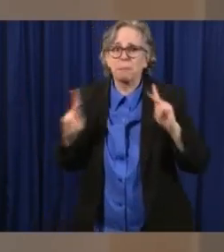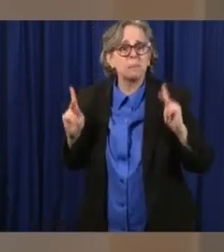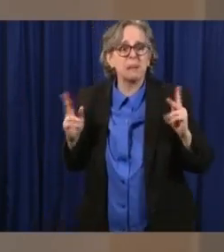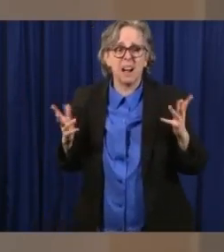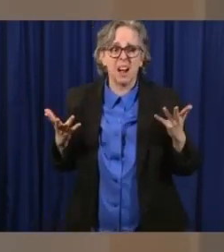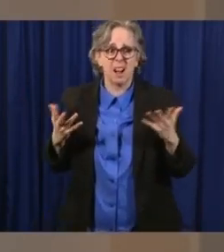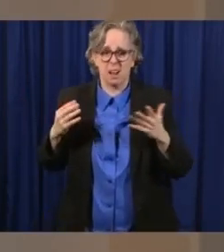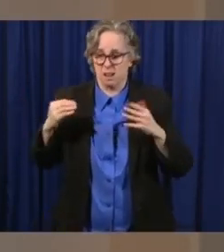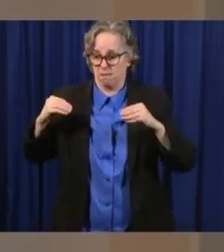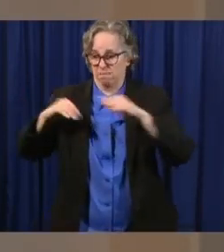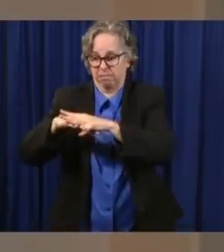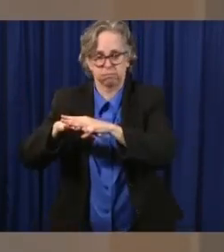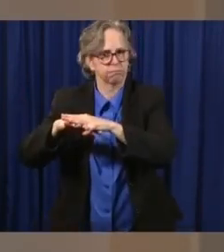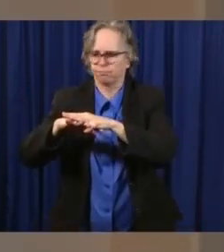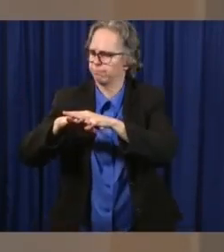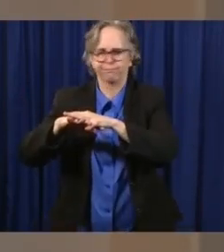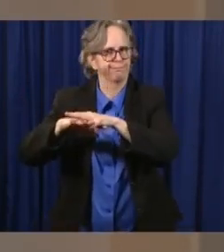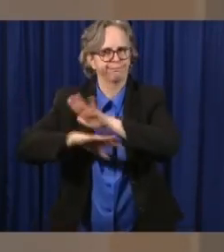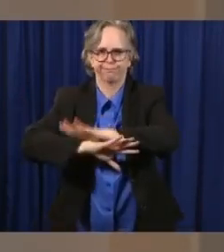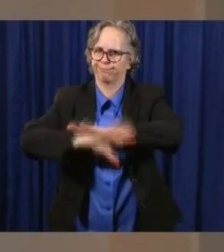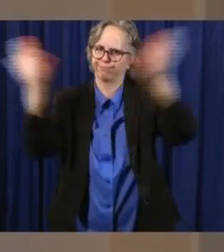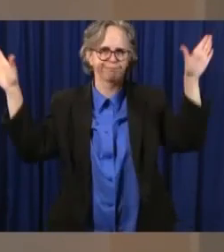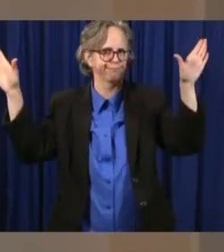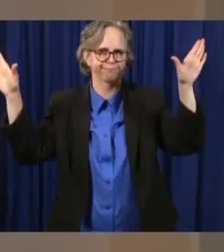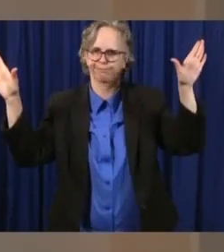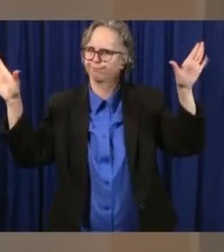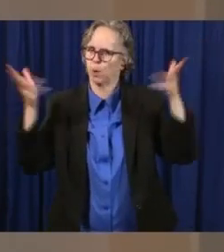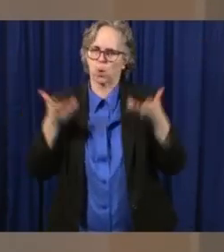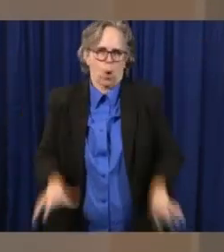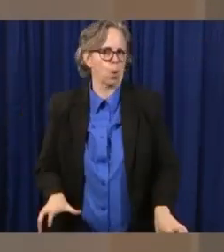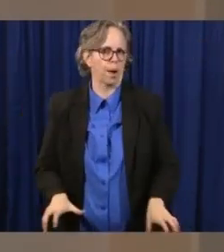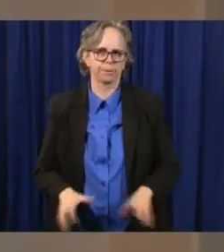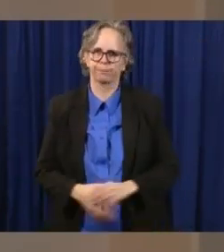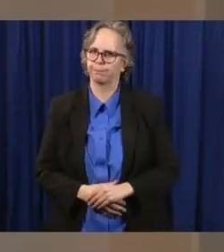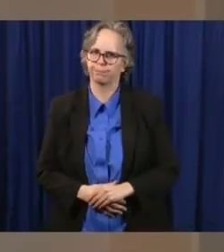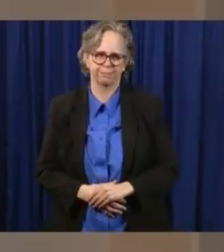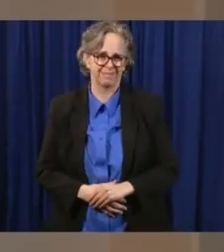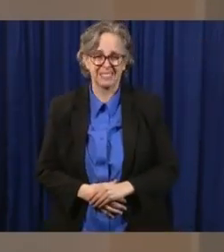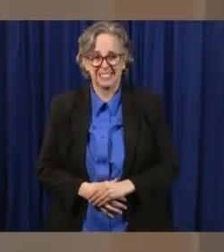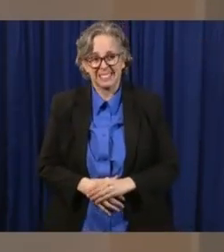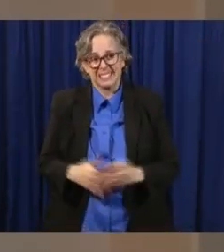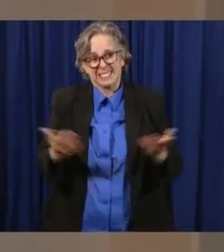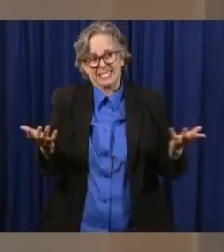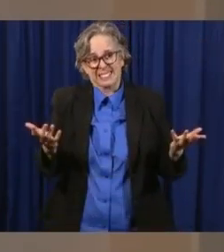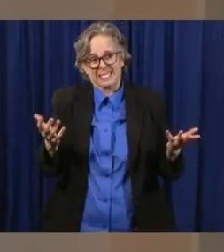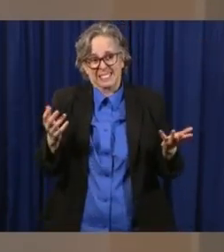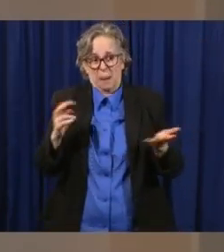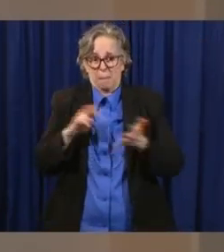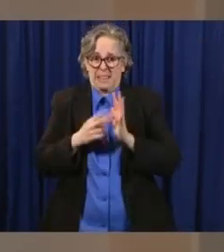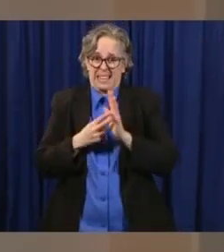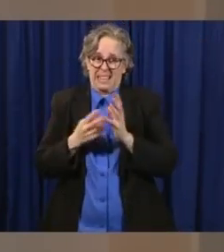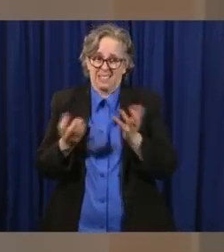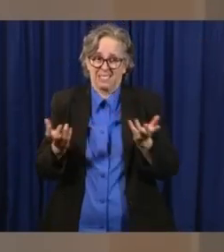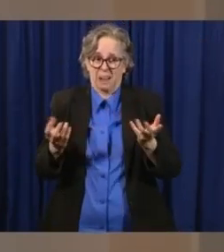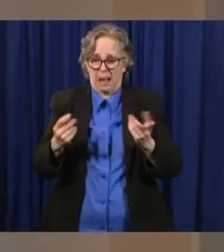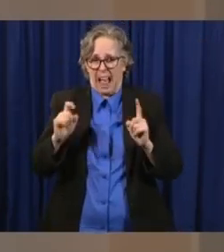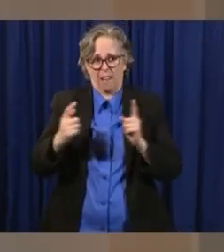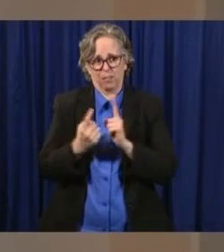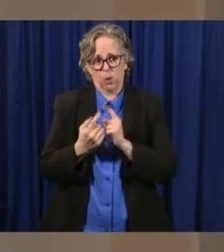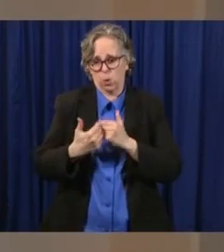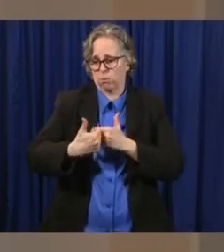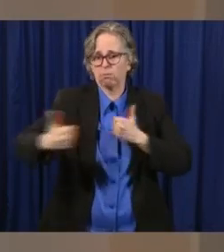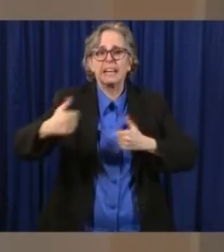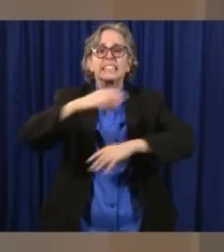even when we begin to restart some of these things. That might mean more space between tables, staggered